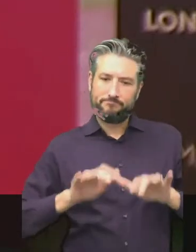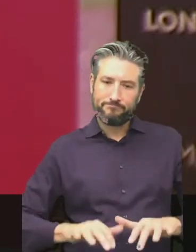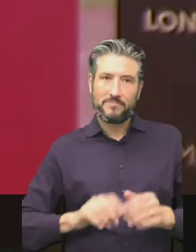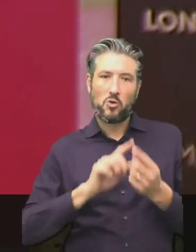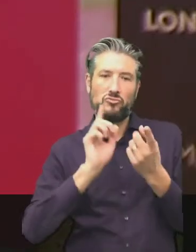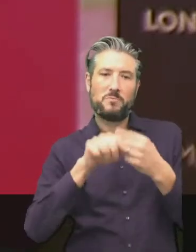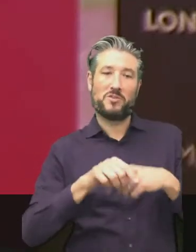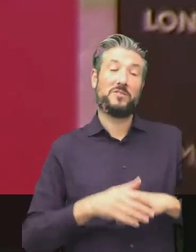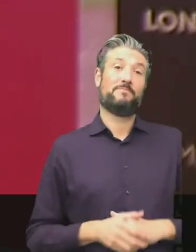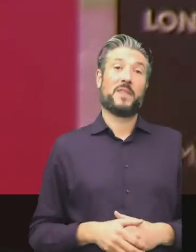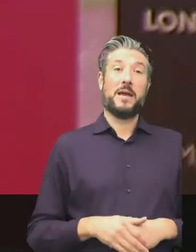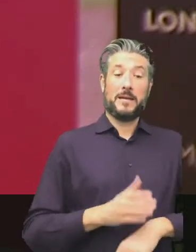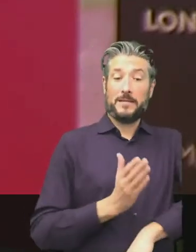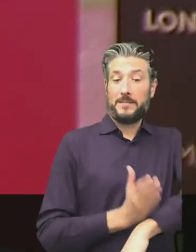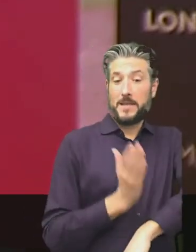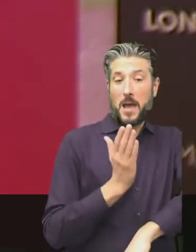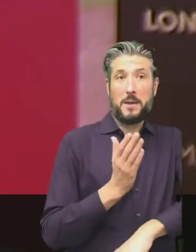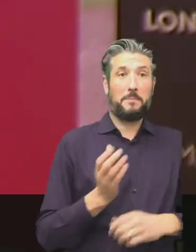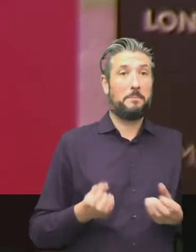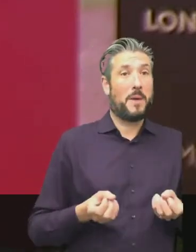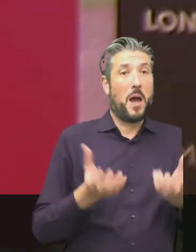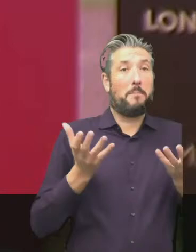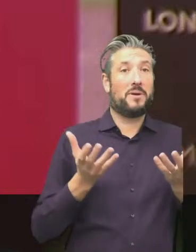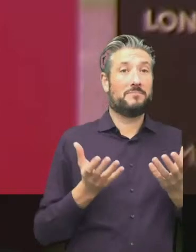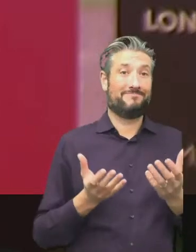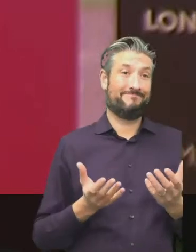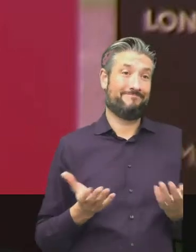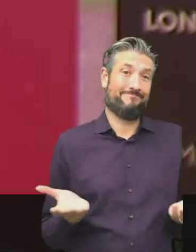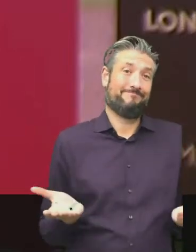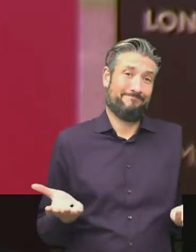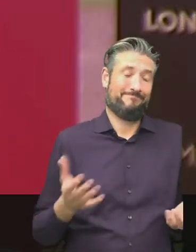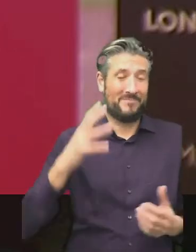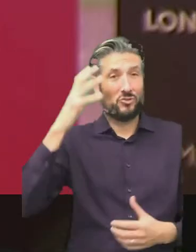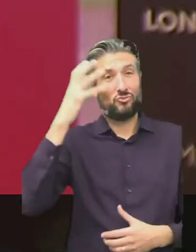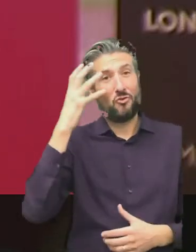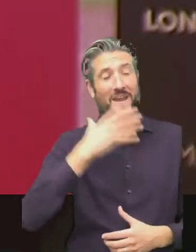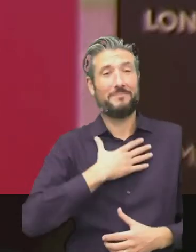have tonight. I'm sorry that we didn't get